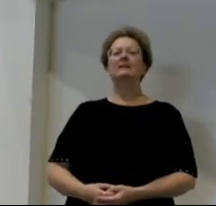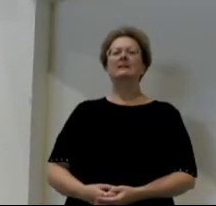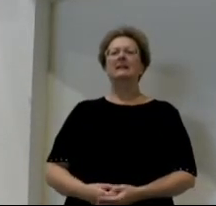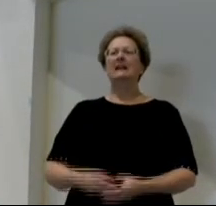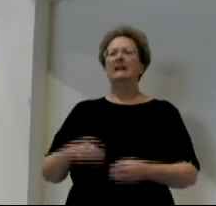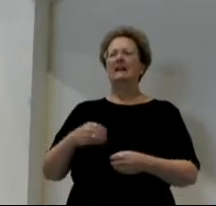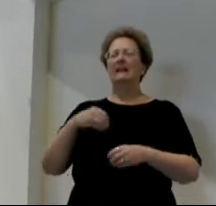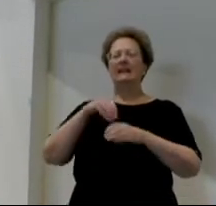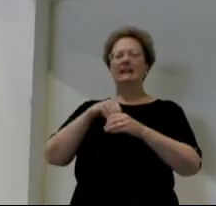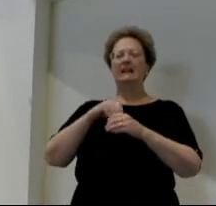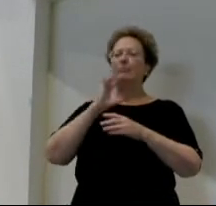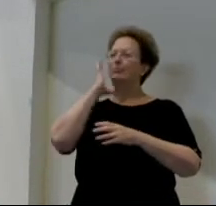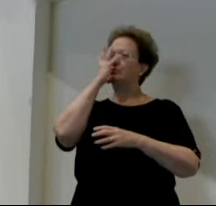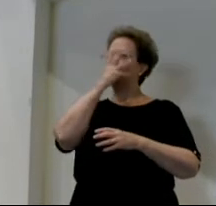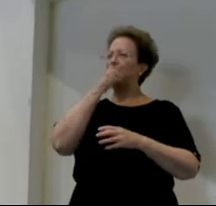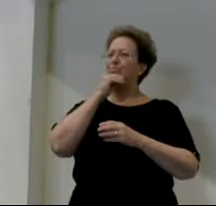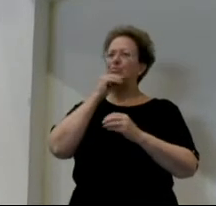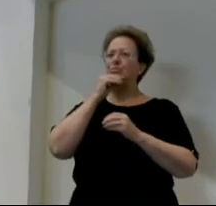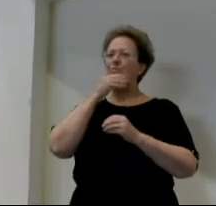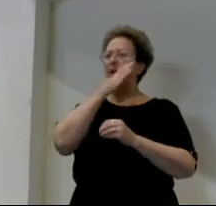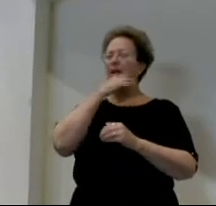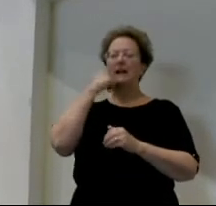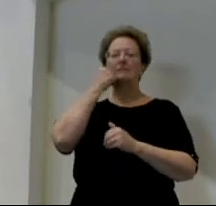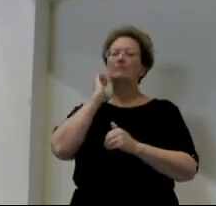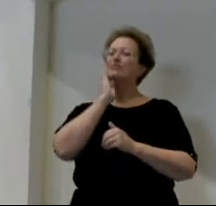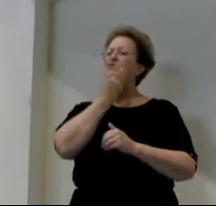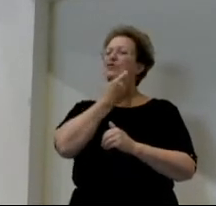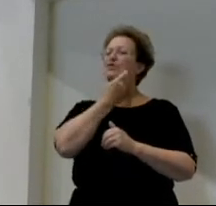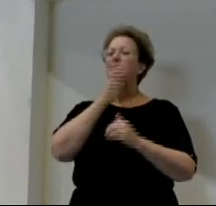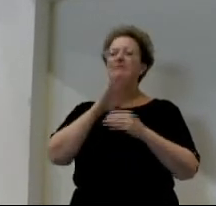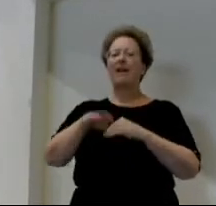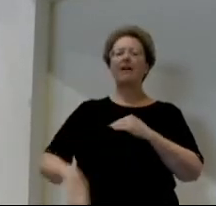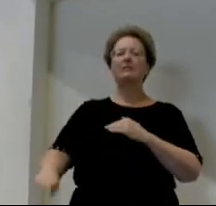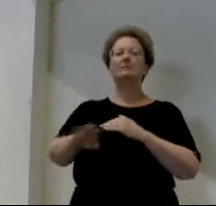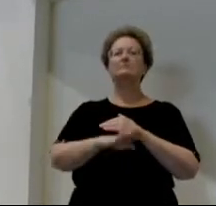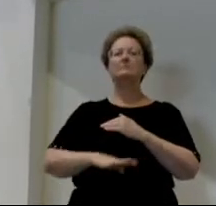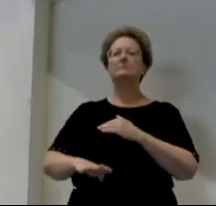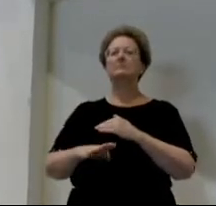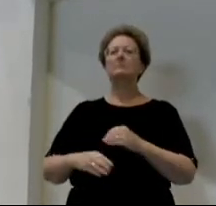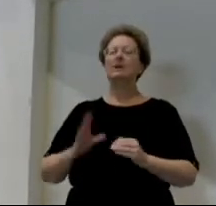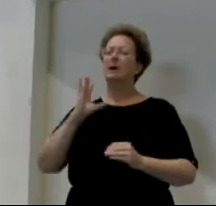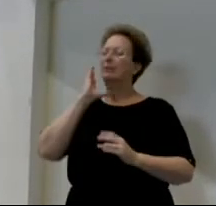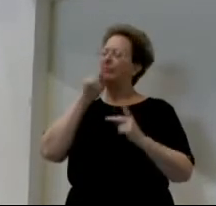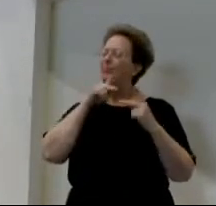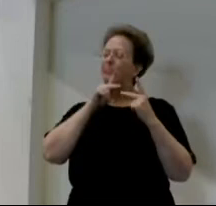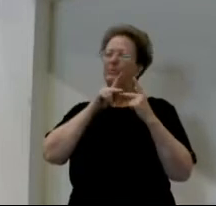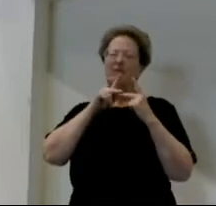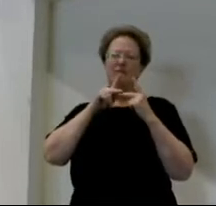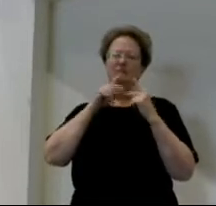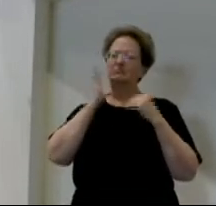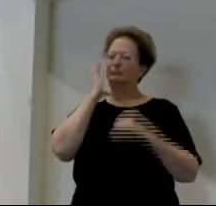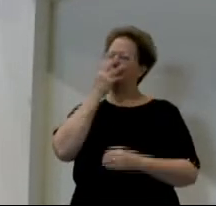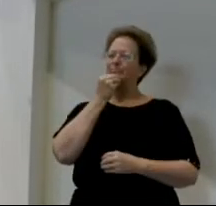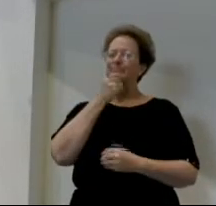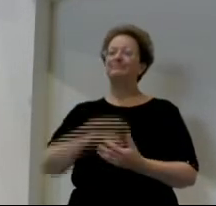of perfection. I mean, literal perfection. I mean, we've used the term perfect, right? You've had a wonderful day, and you say, now that was just a perfect